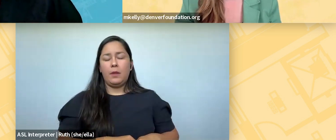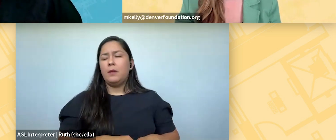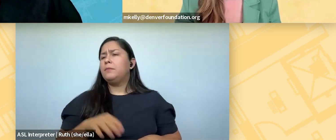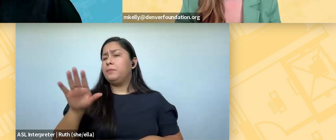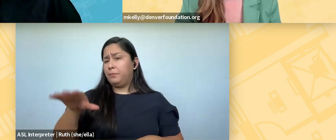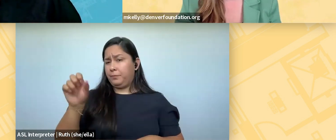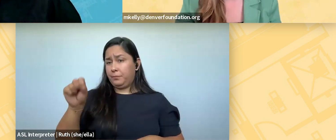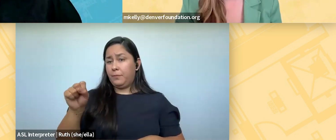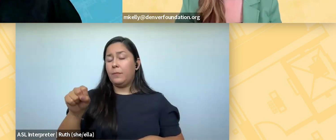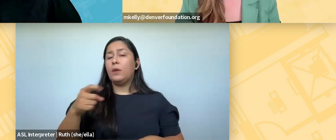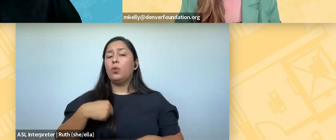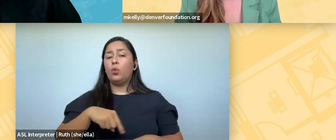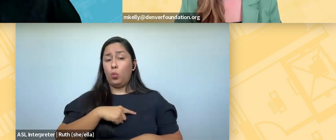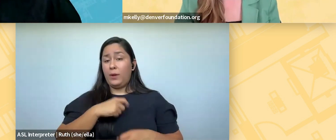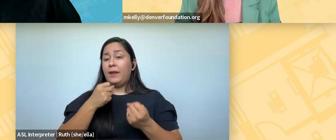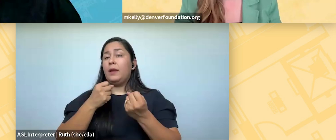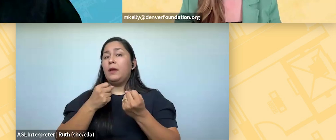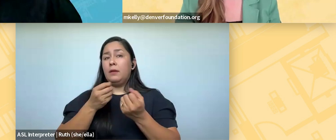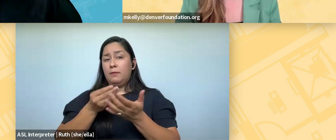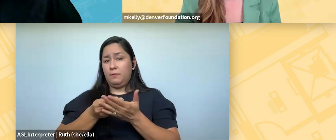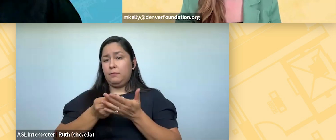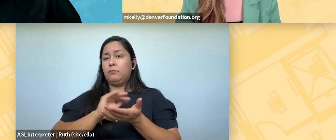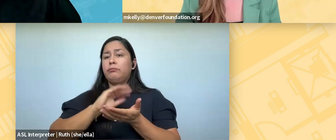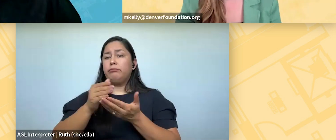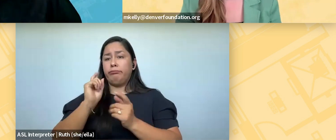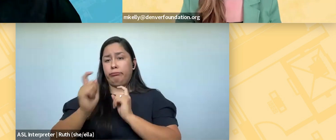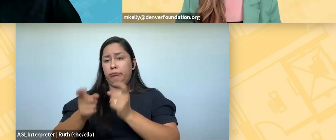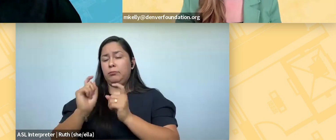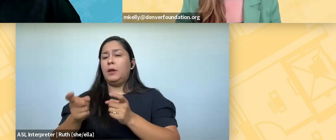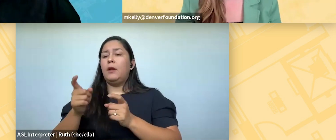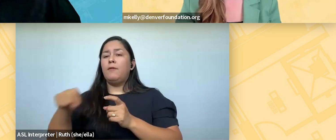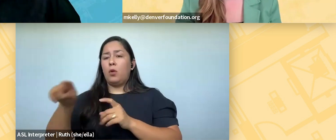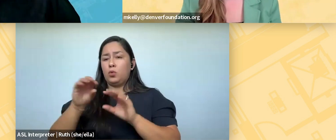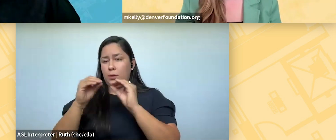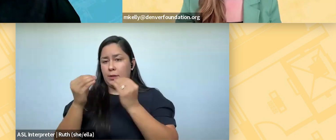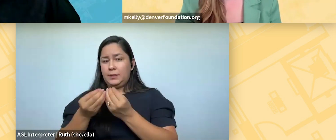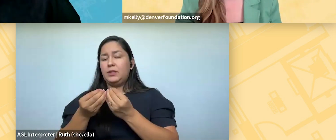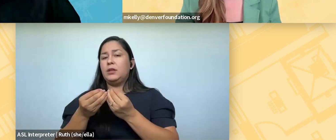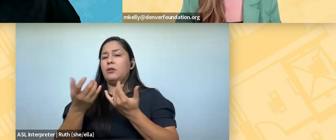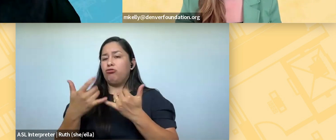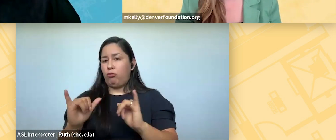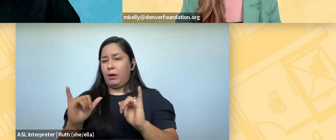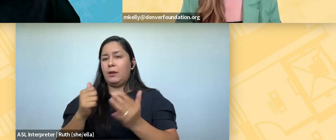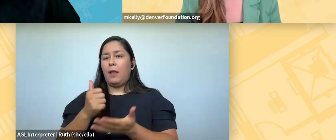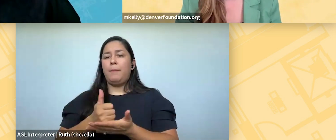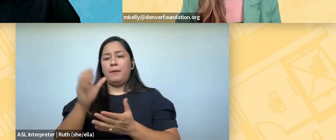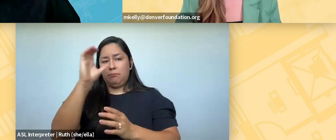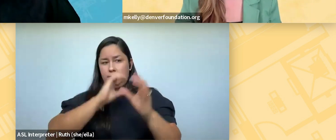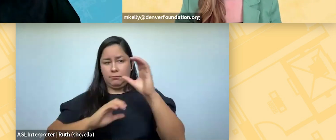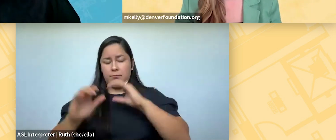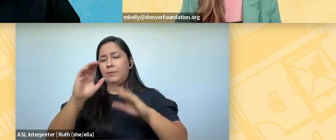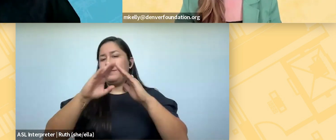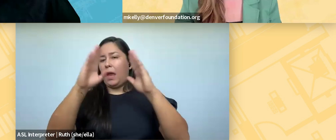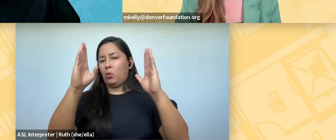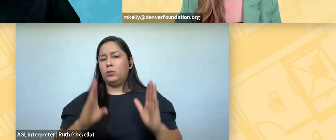keeping families in housing or are trying to find housing. We fund a number of organizations in those areas.